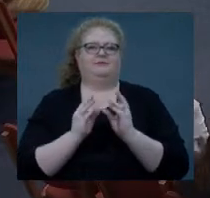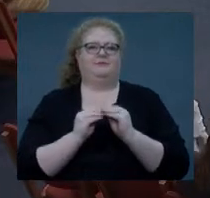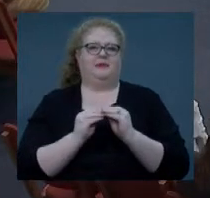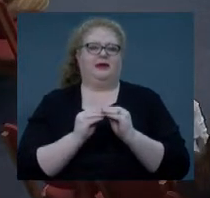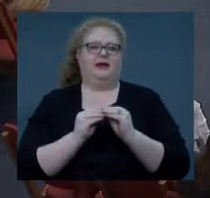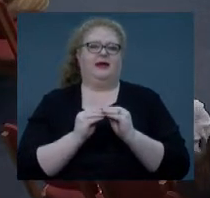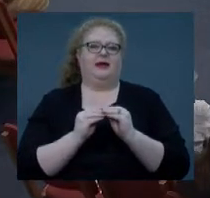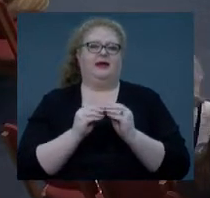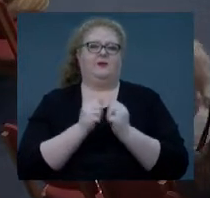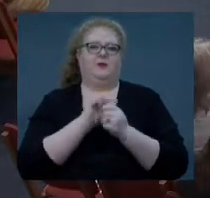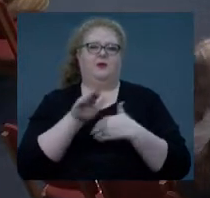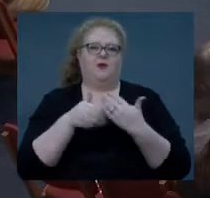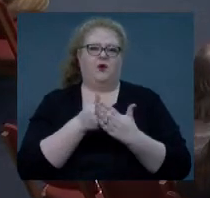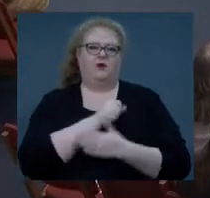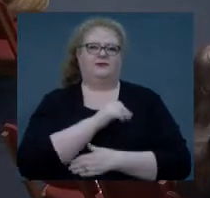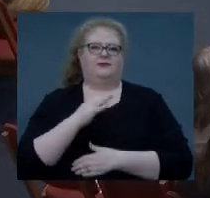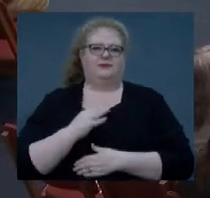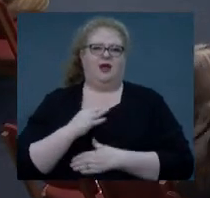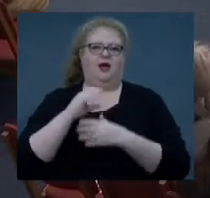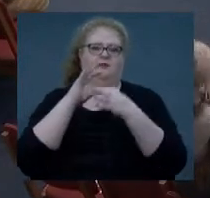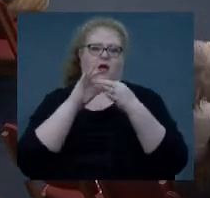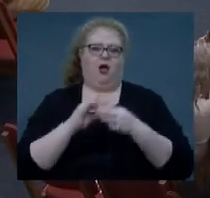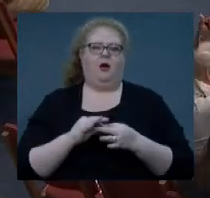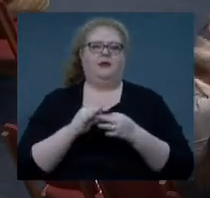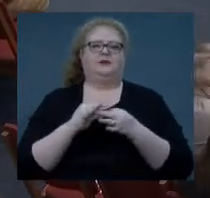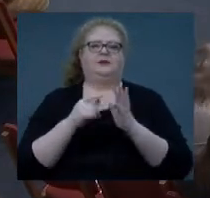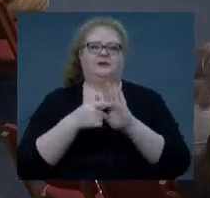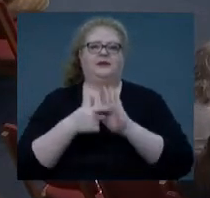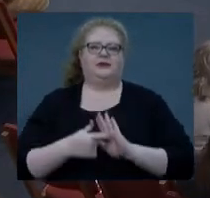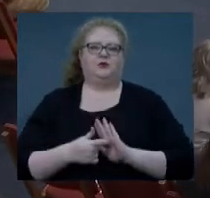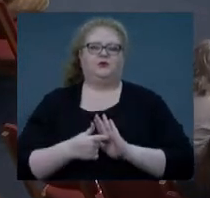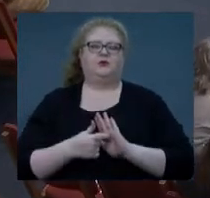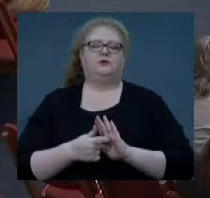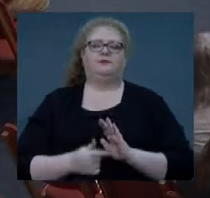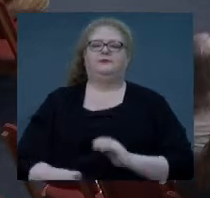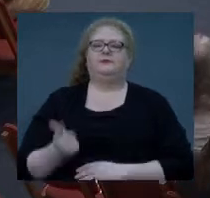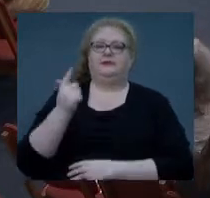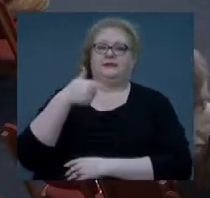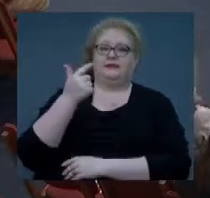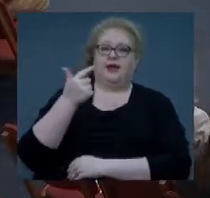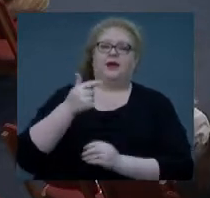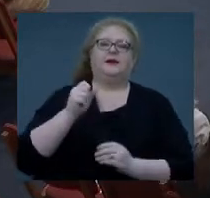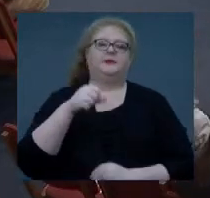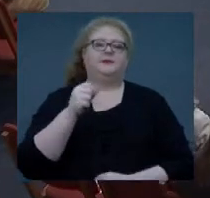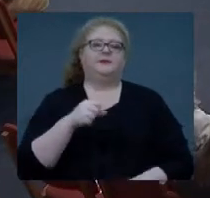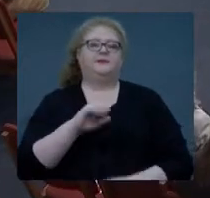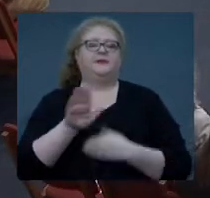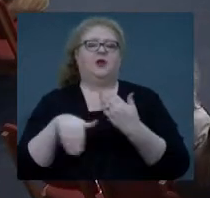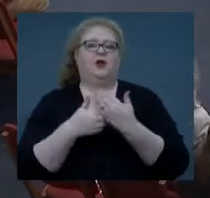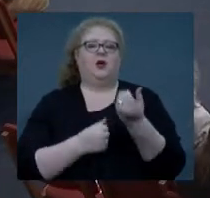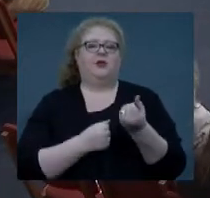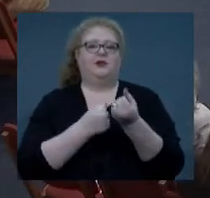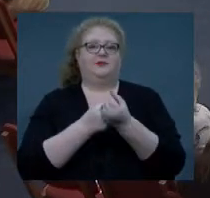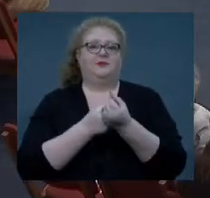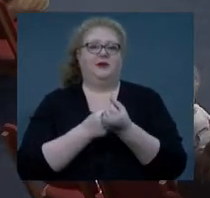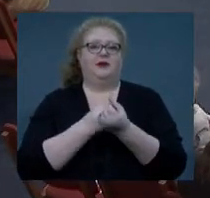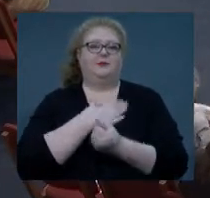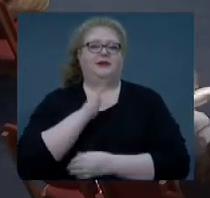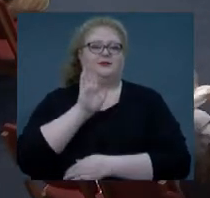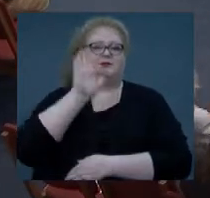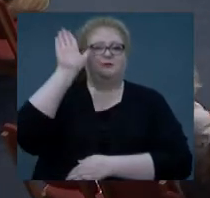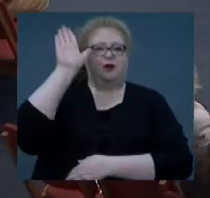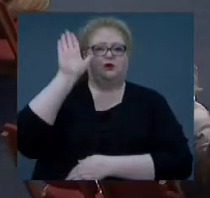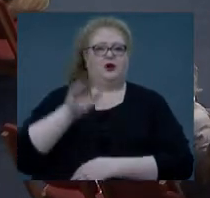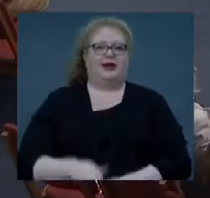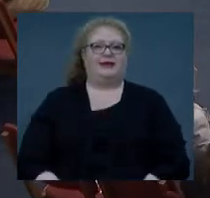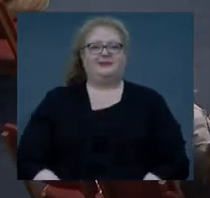with all staff comments and conditions. Is there a second? Second. All in favor of the minutes, please raise your hand.